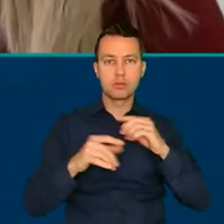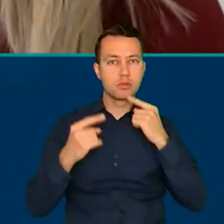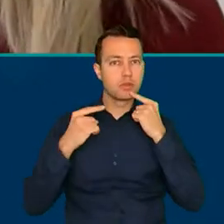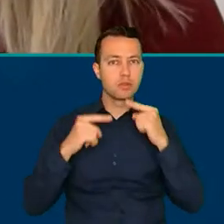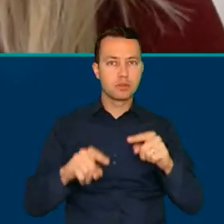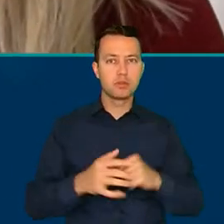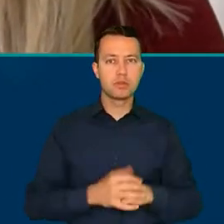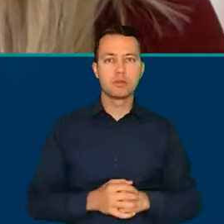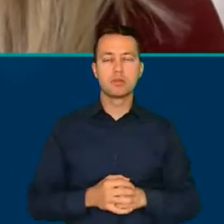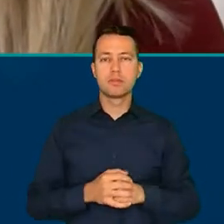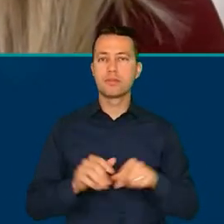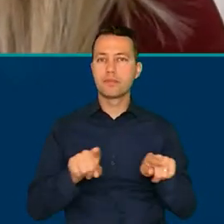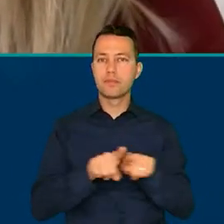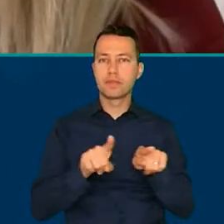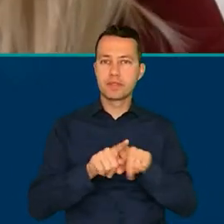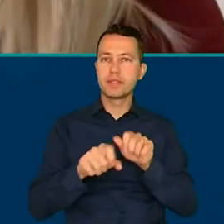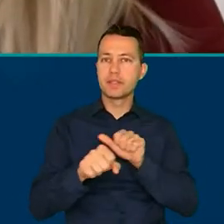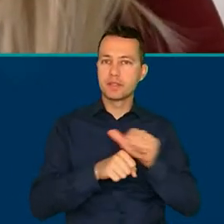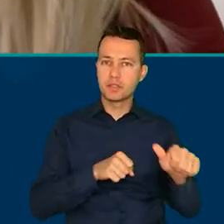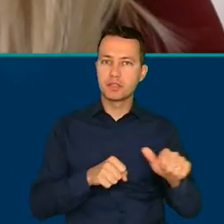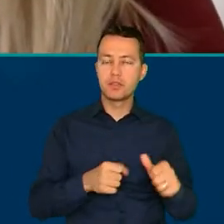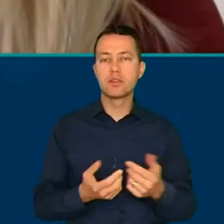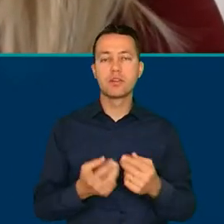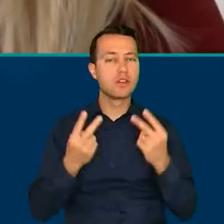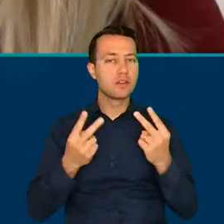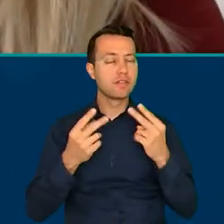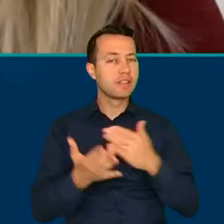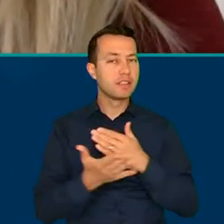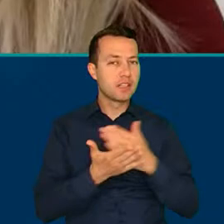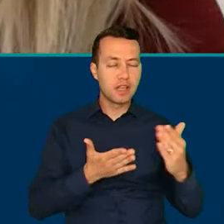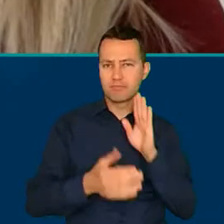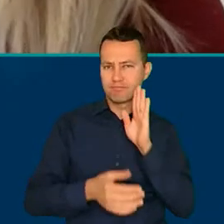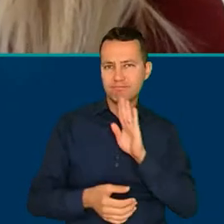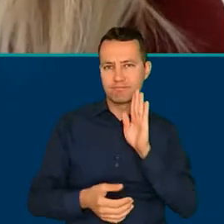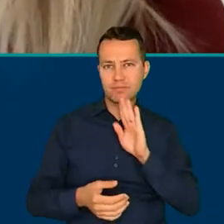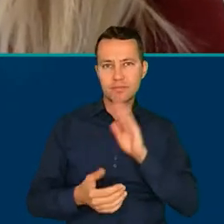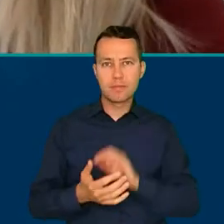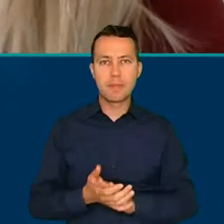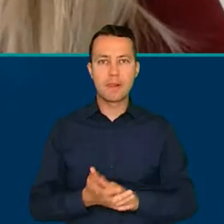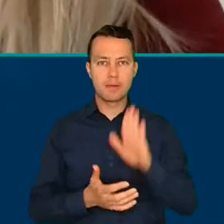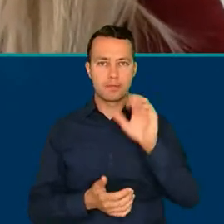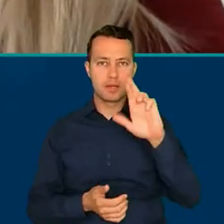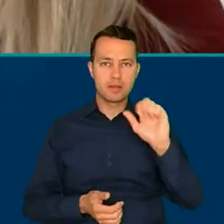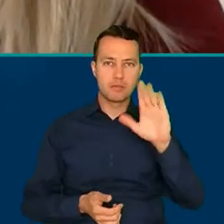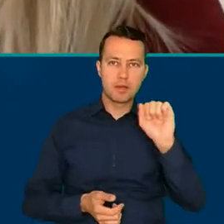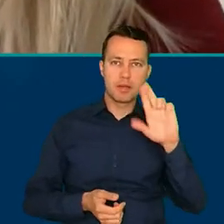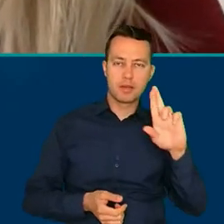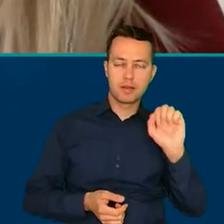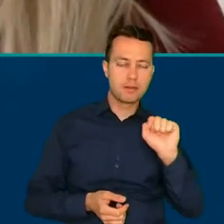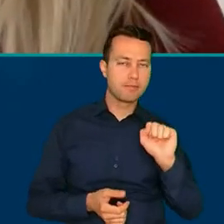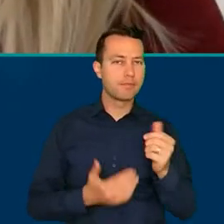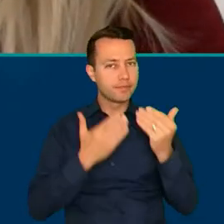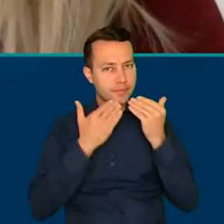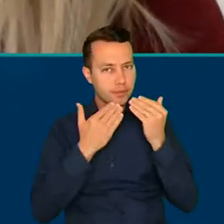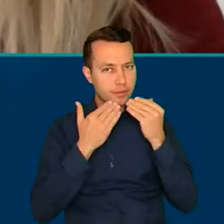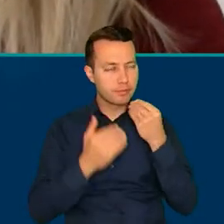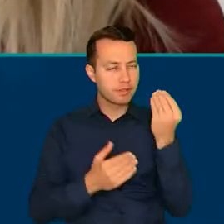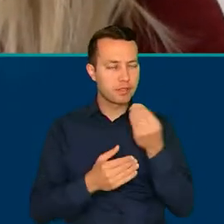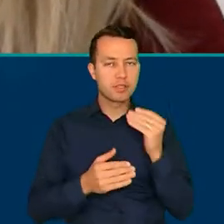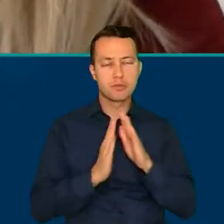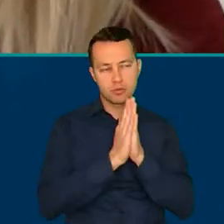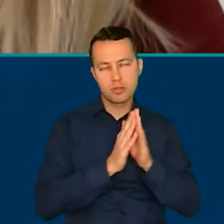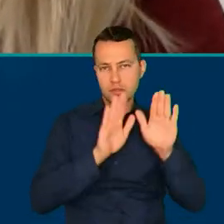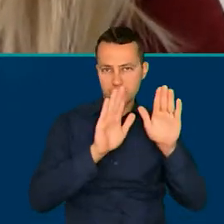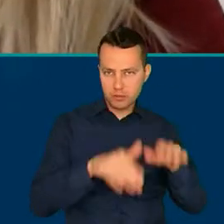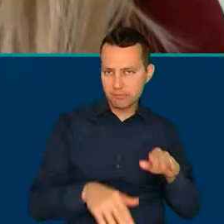obszarze należytej staranności. Barbara, dziękujemy. Prosimy jeszcze, aby Pani została z nami przez chwilę przez całą prezentację, którą teraz